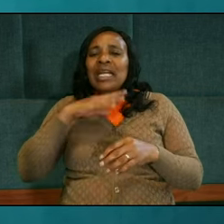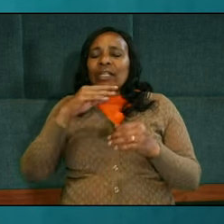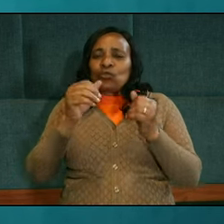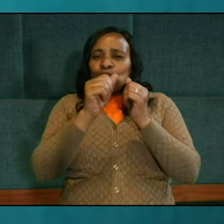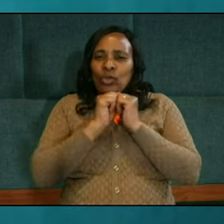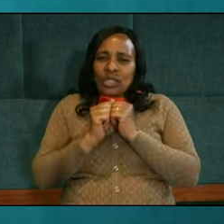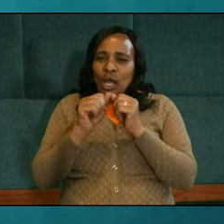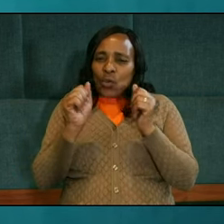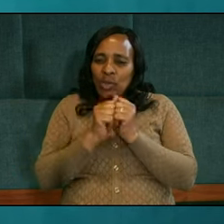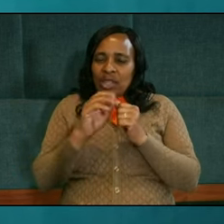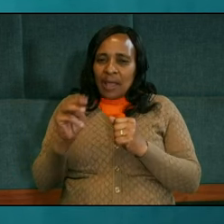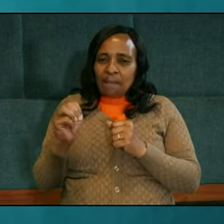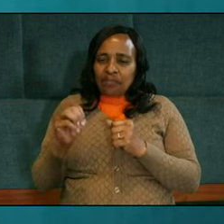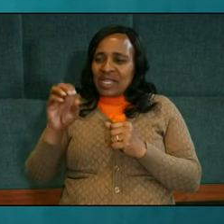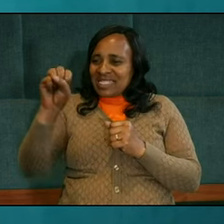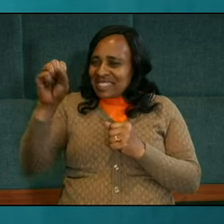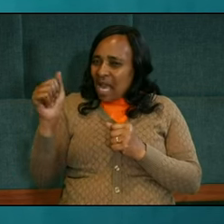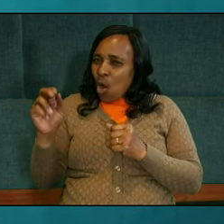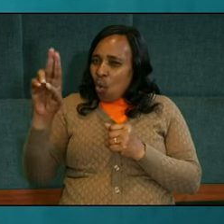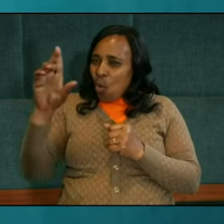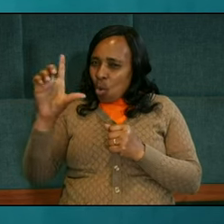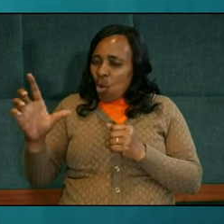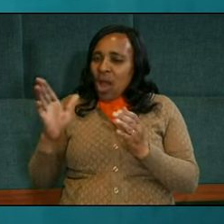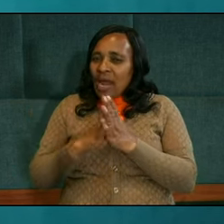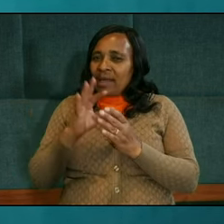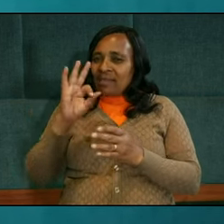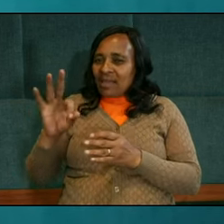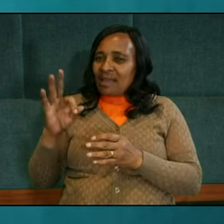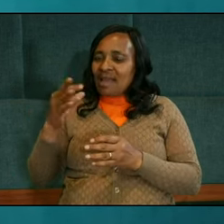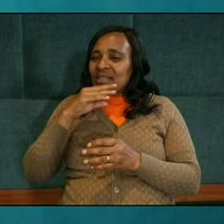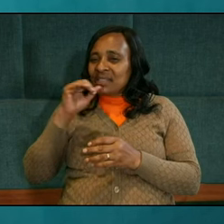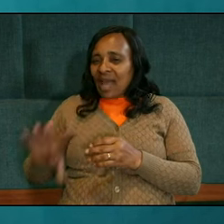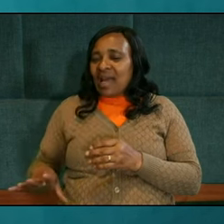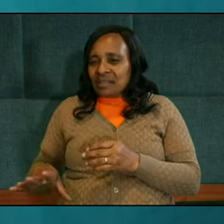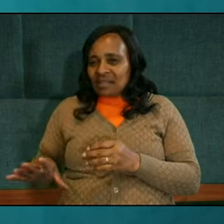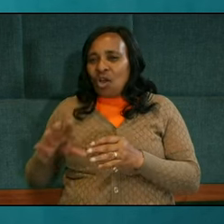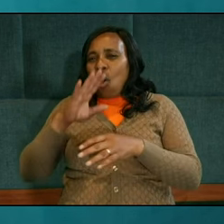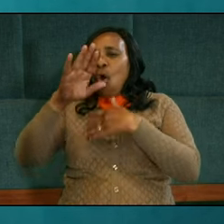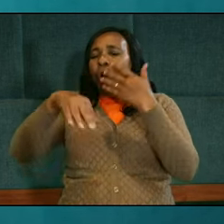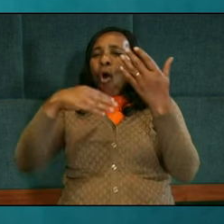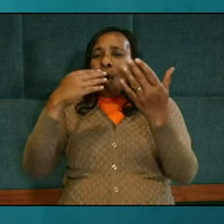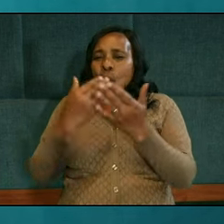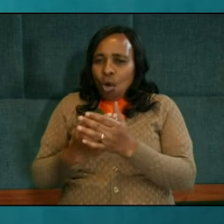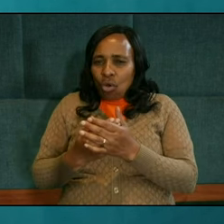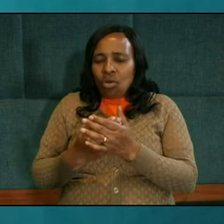him. So Saul and his three sons and his armor bearer,